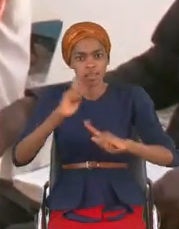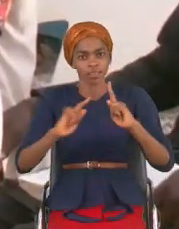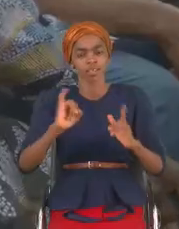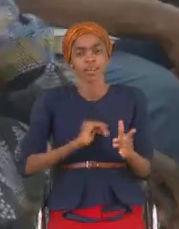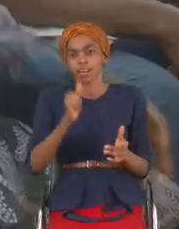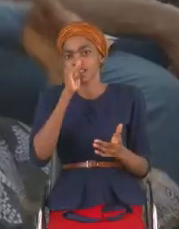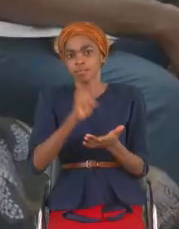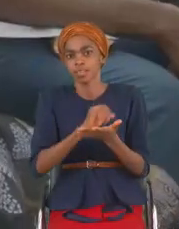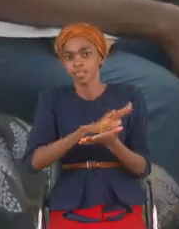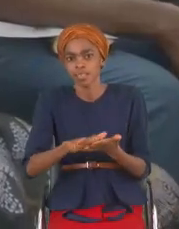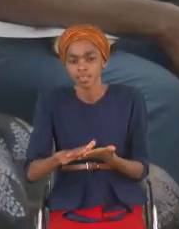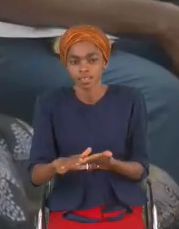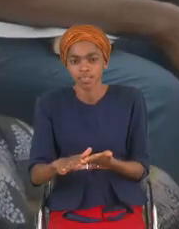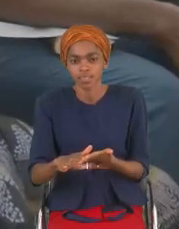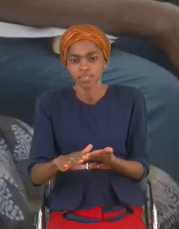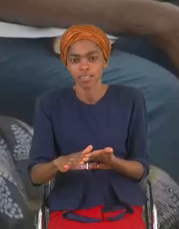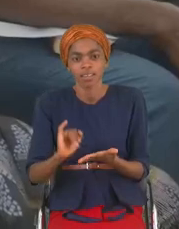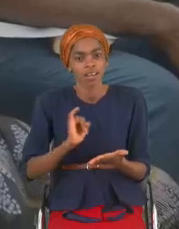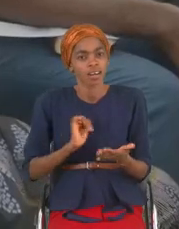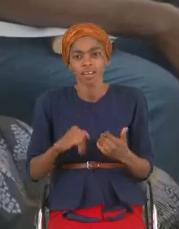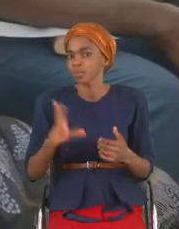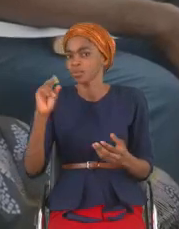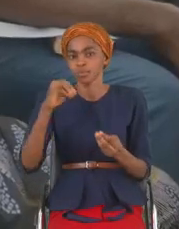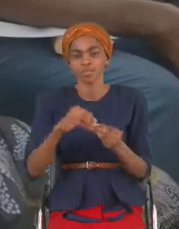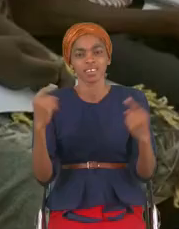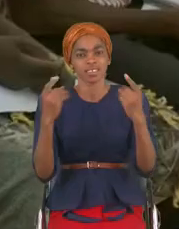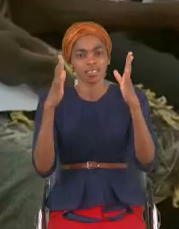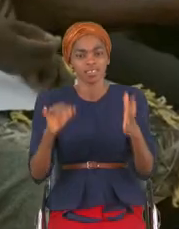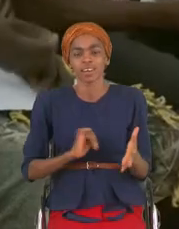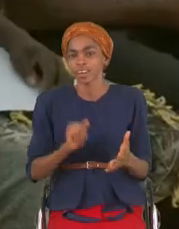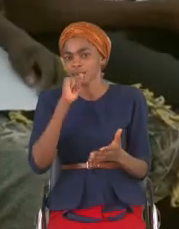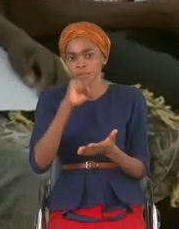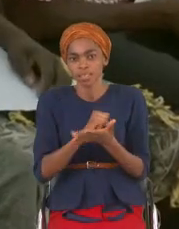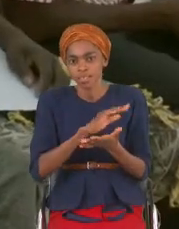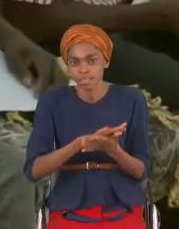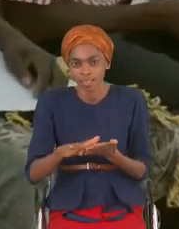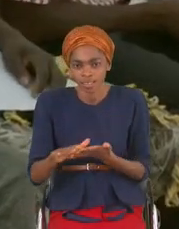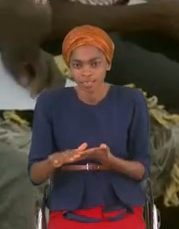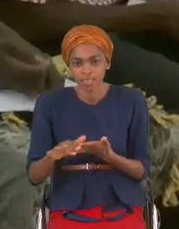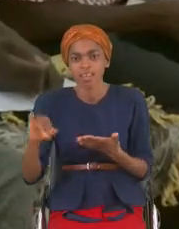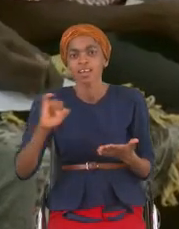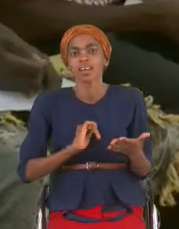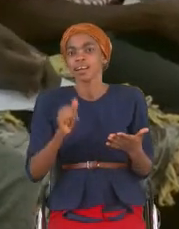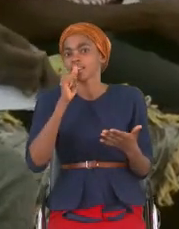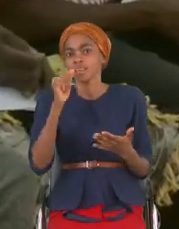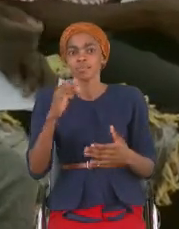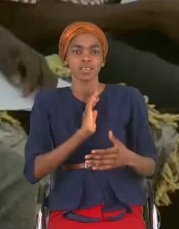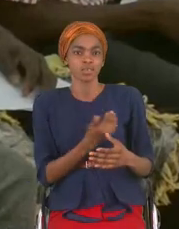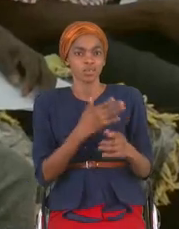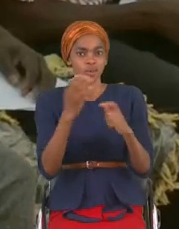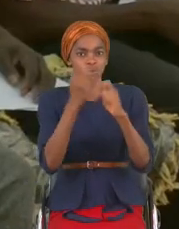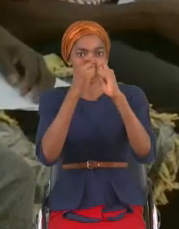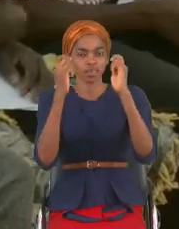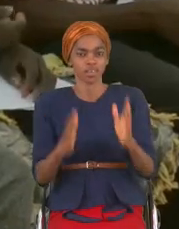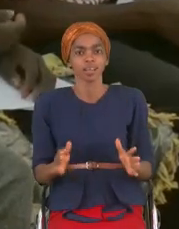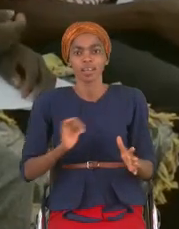for yourself. I am no more a sinner. I am a saint. I am a soul winner.